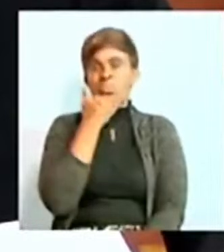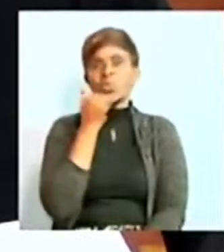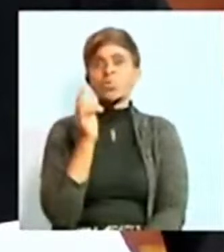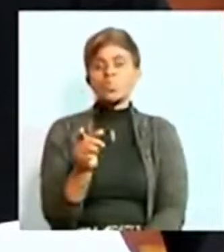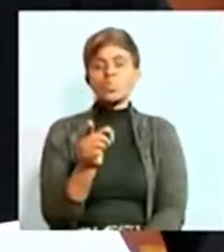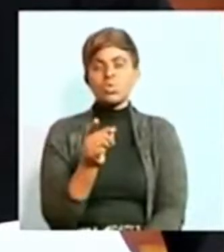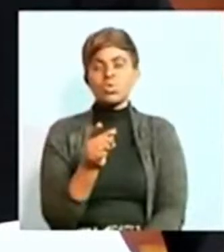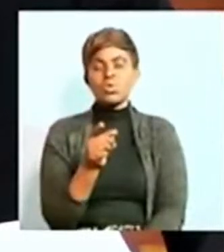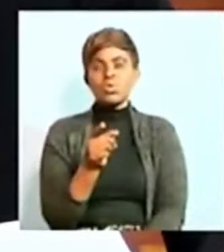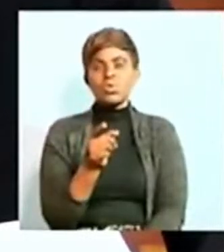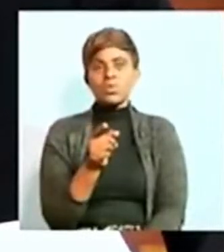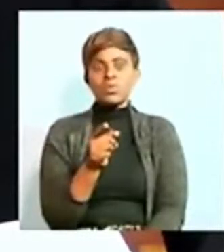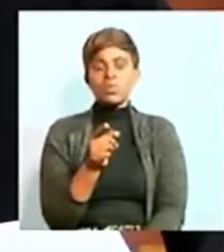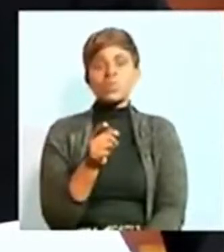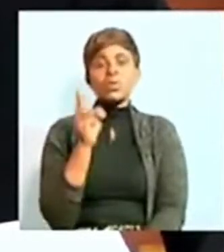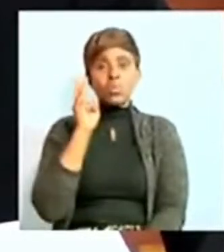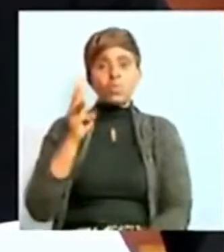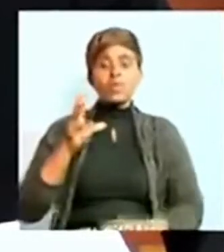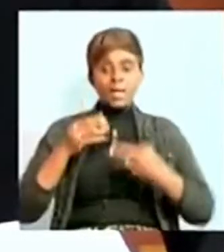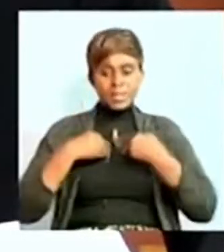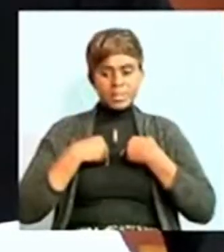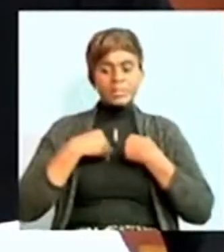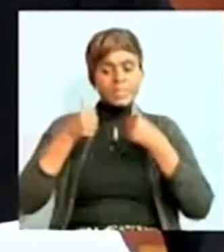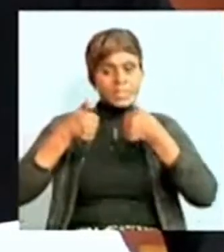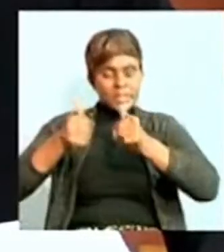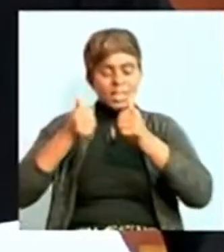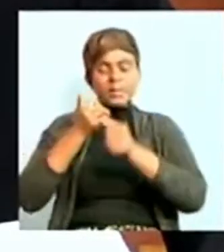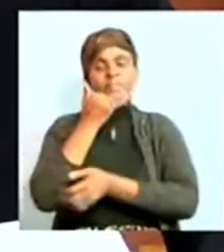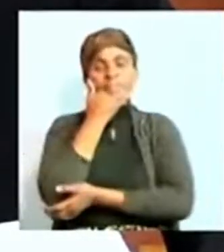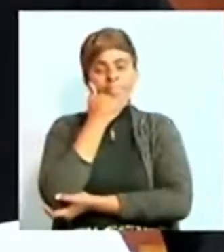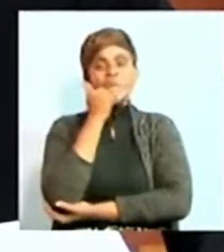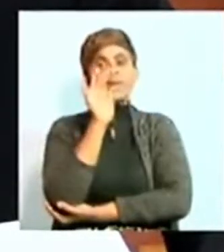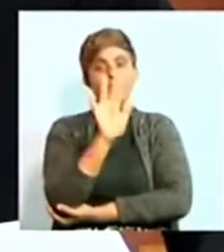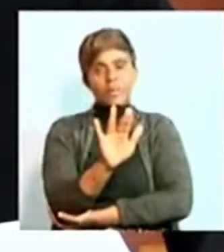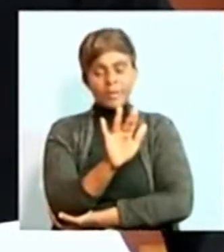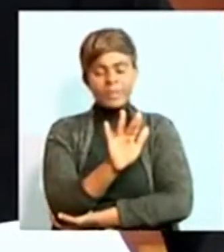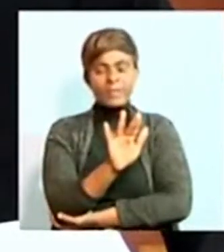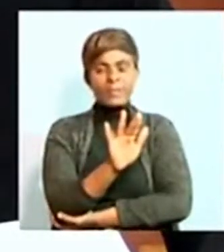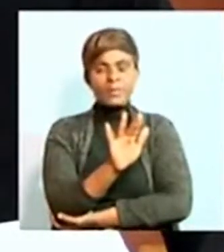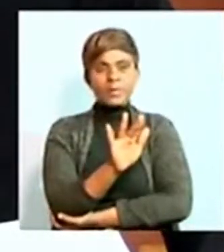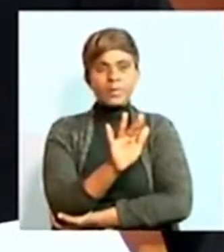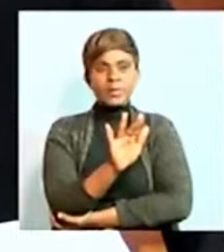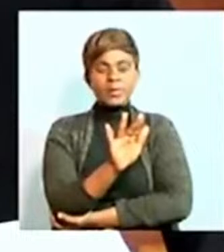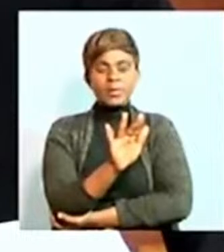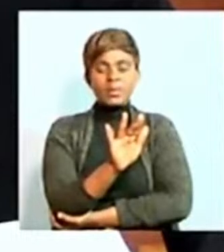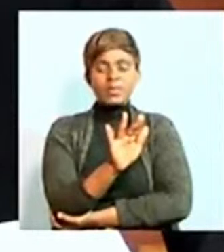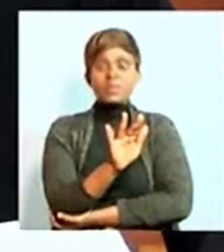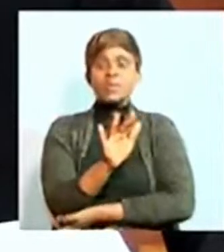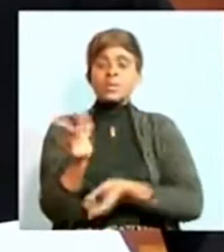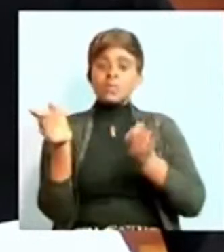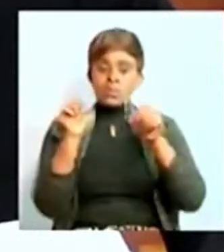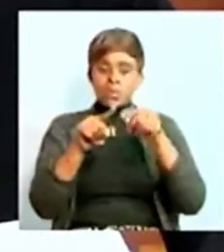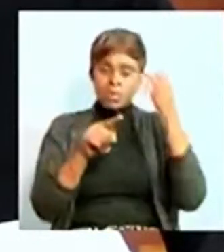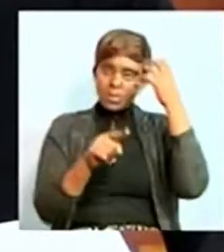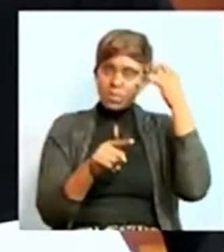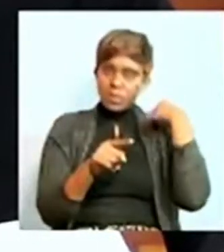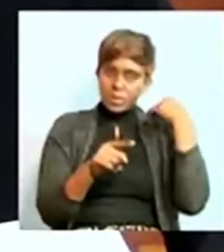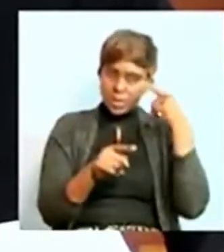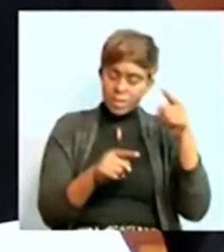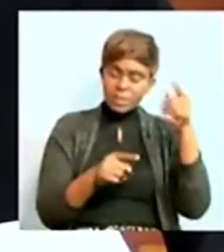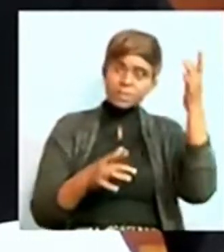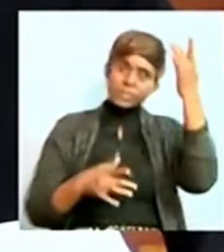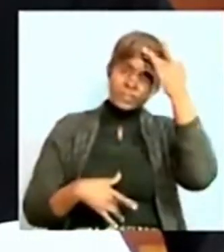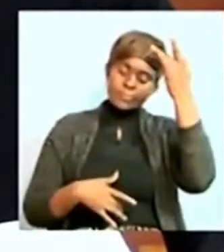Could take it that it was deliberate. When an officer is sick,